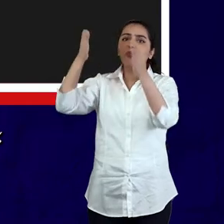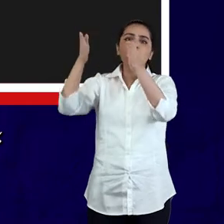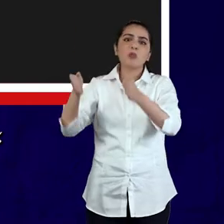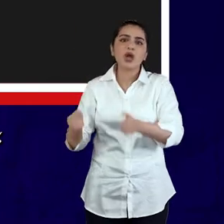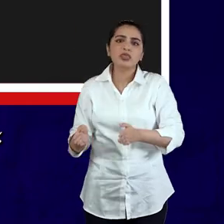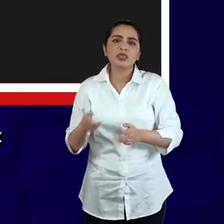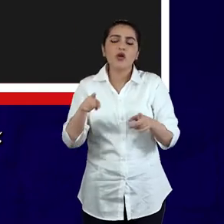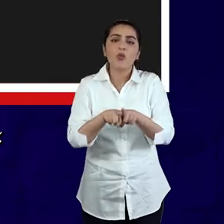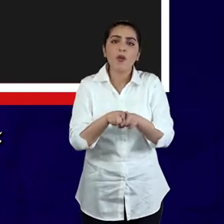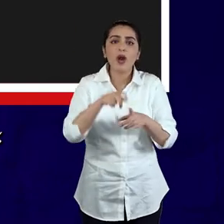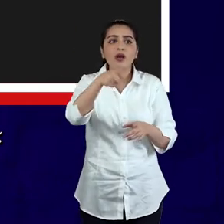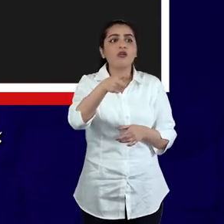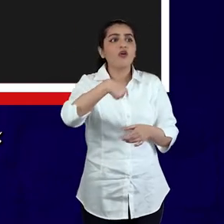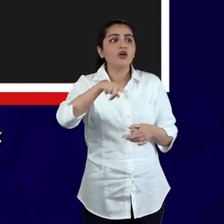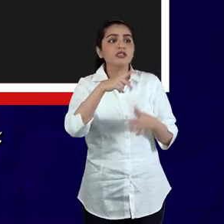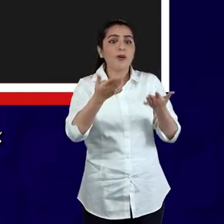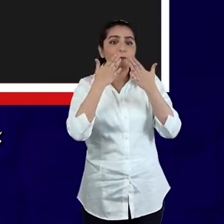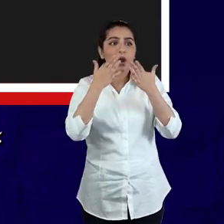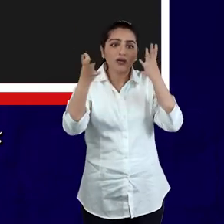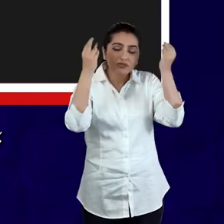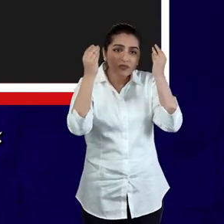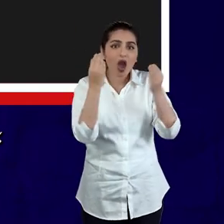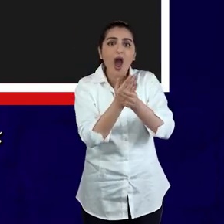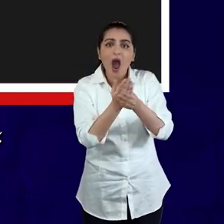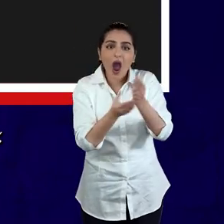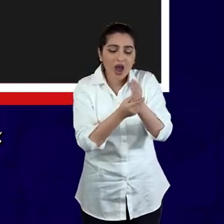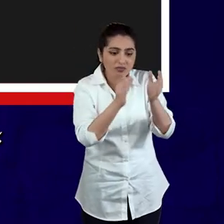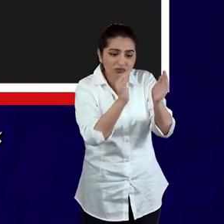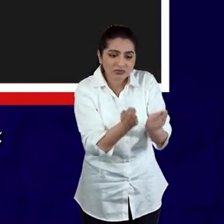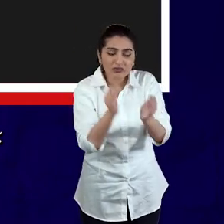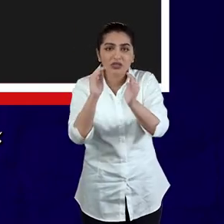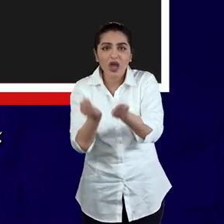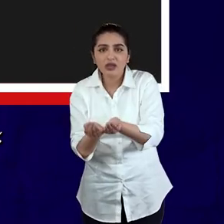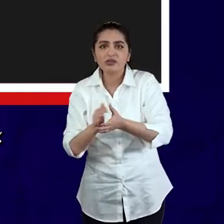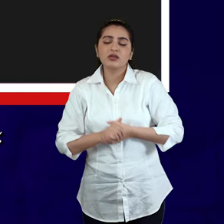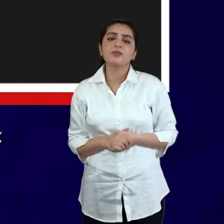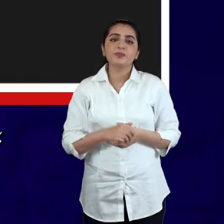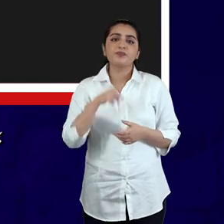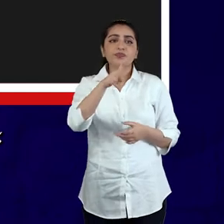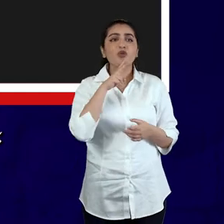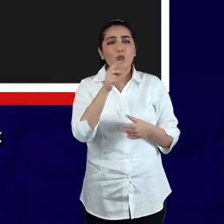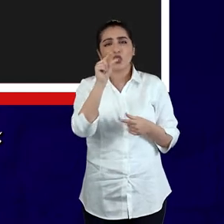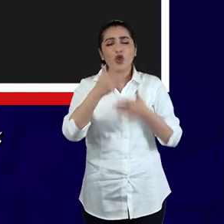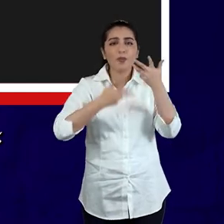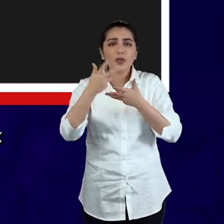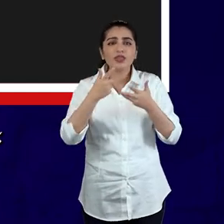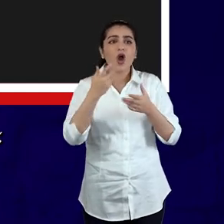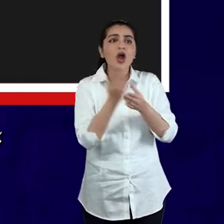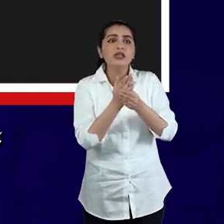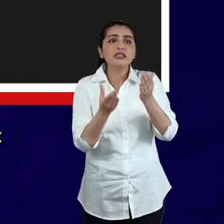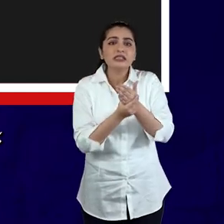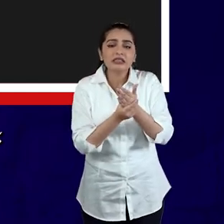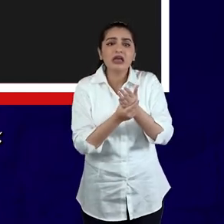of literacy, of making, of hands. So can you speak more about how food and cooking and those skills